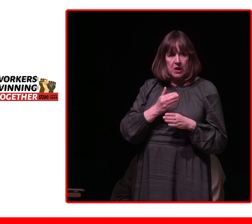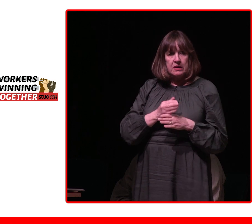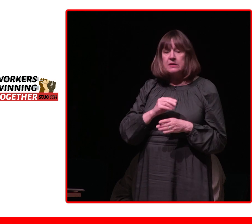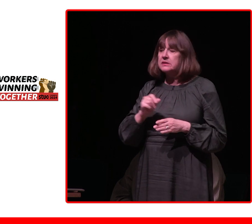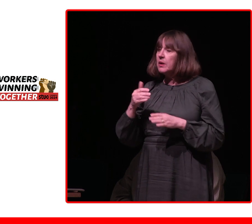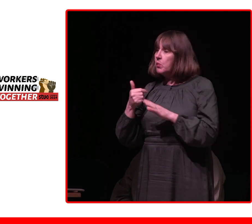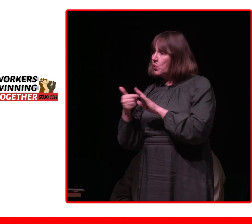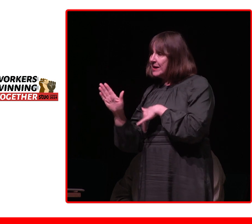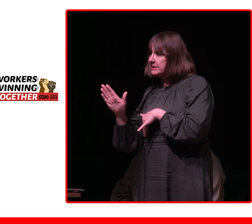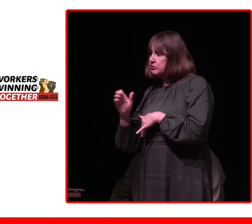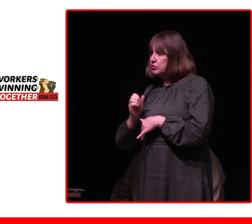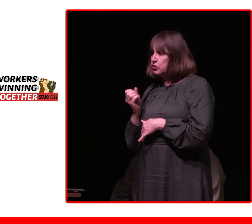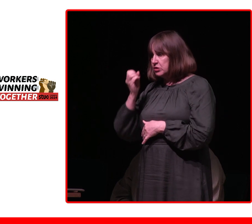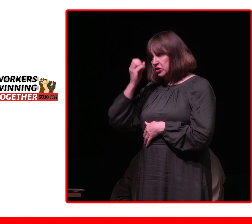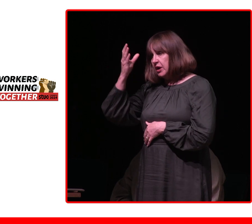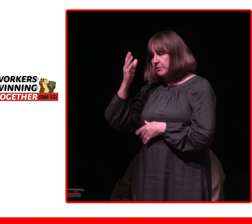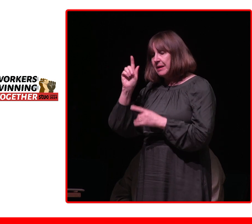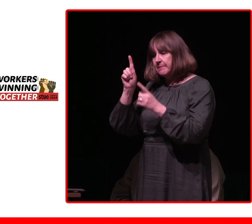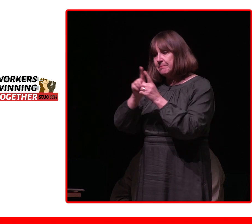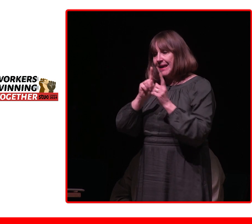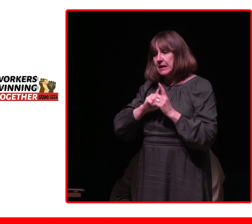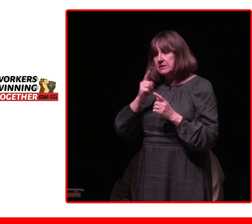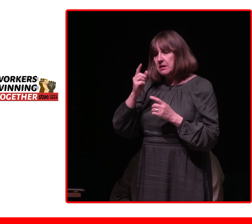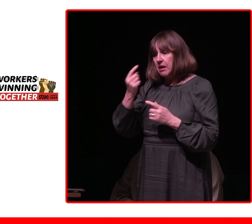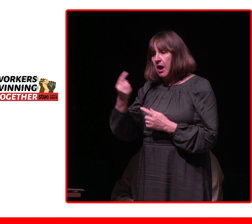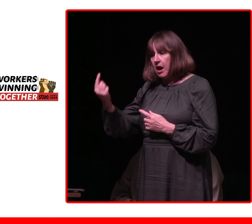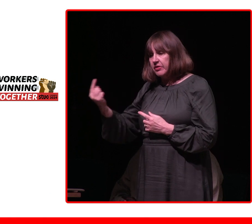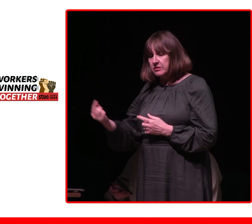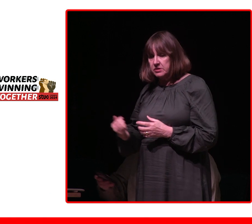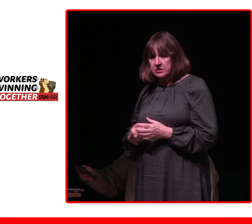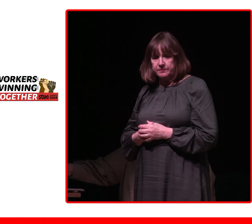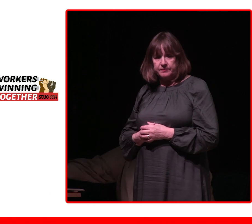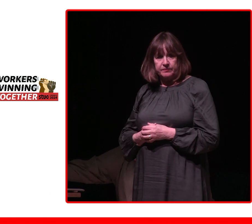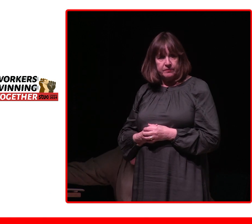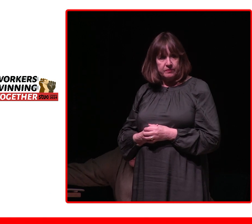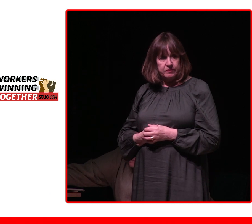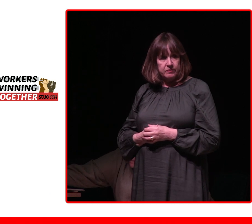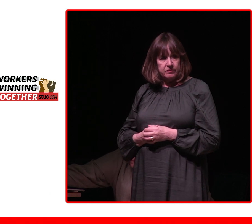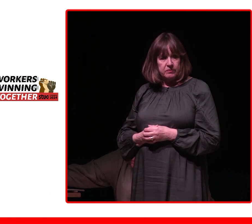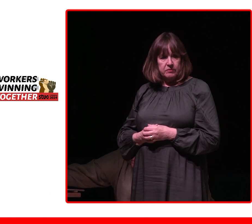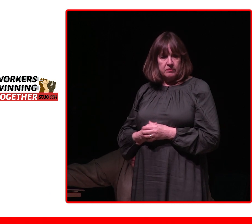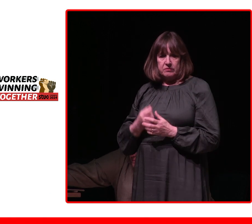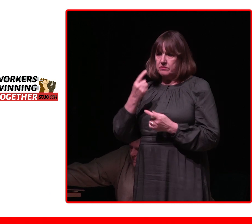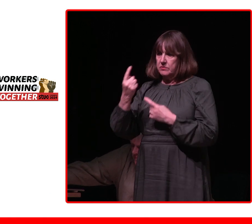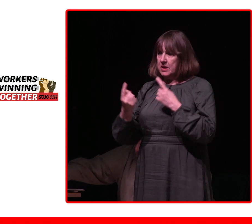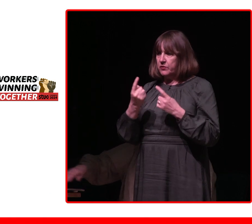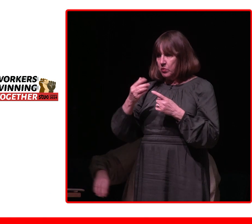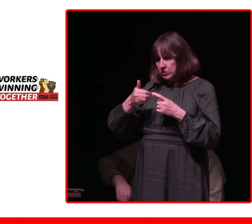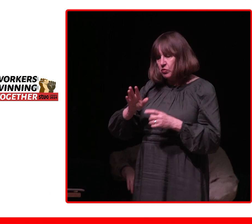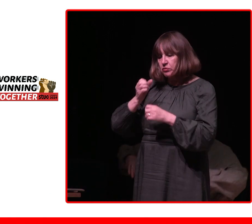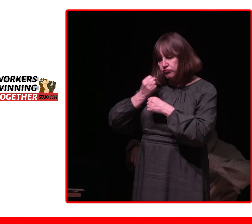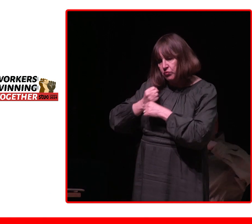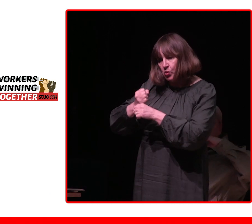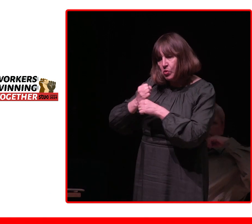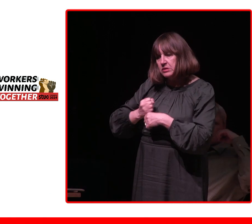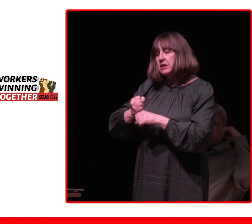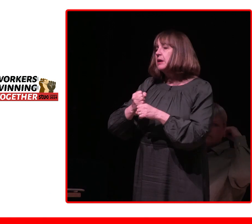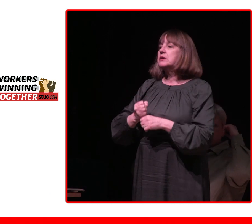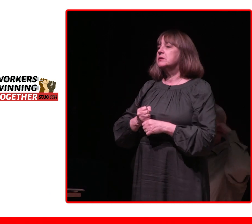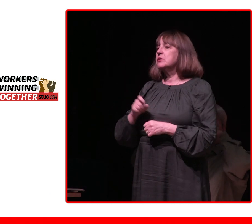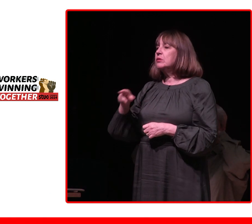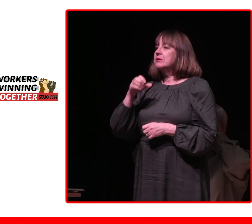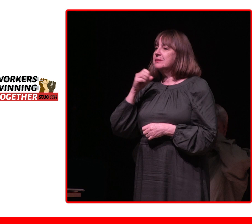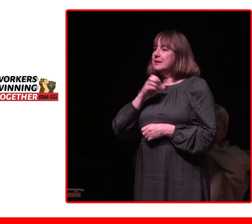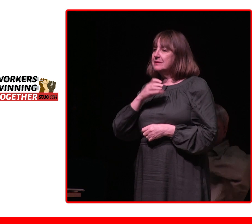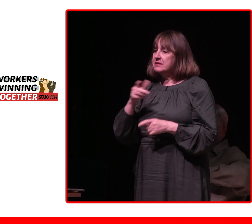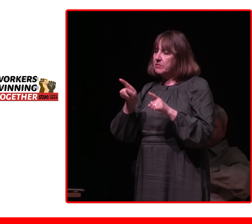Scottish Parliament and met others there. And it's obviously, everyone's going to the protests on the Saturdays, but it's